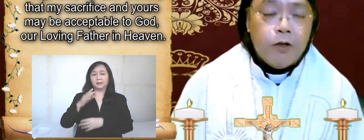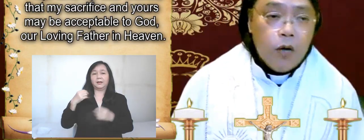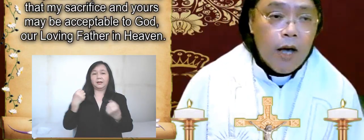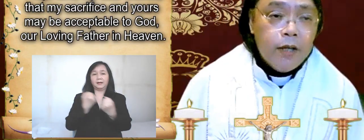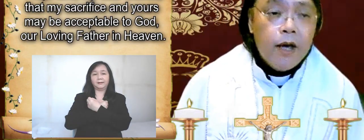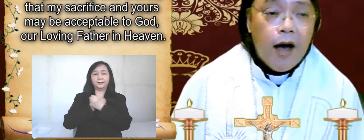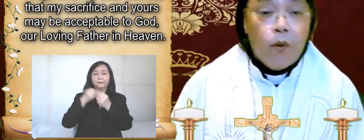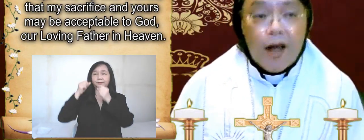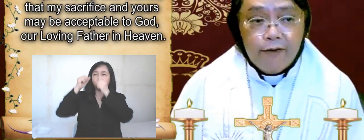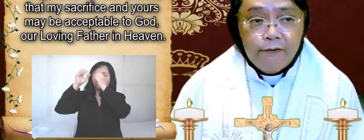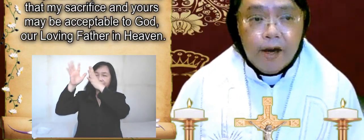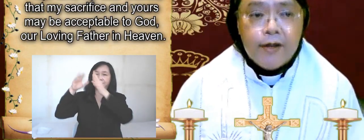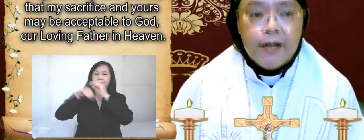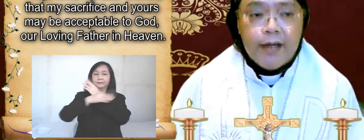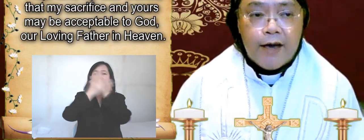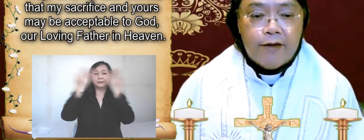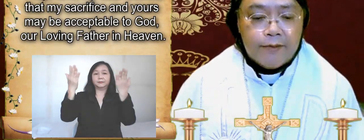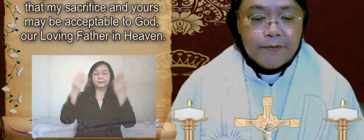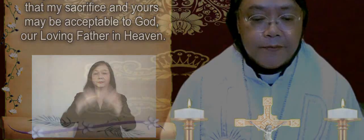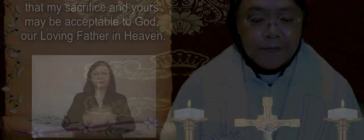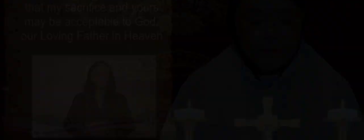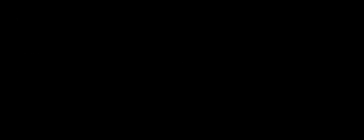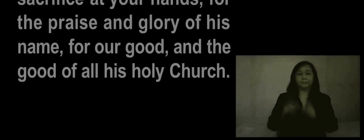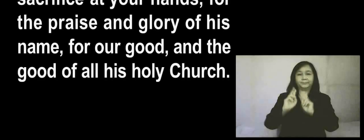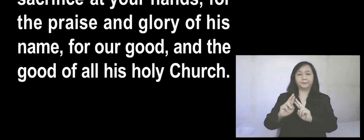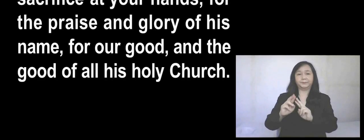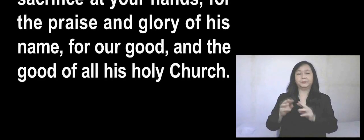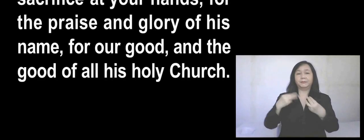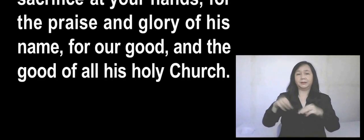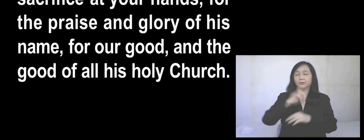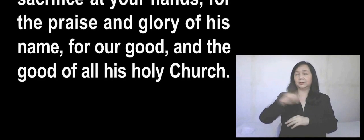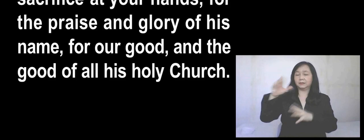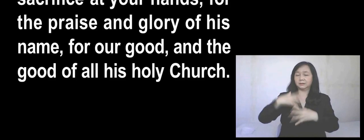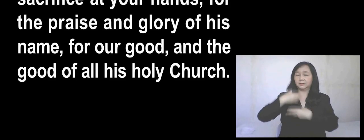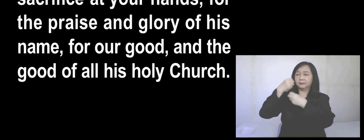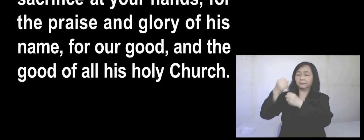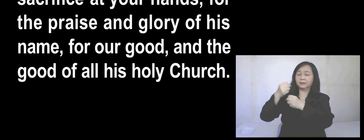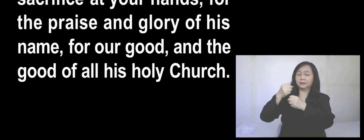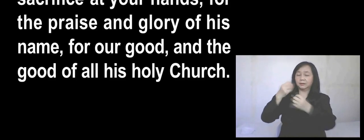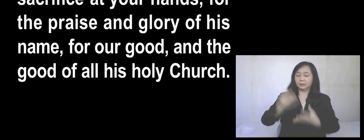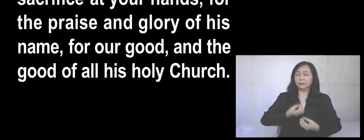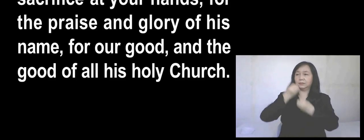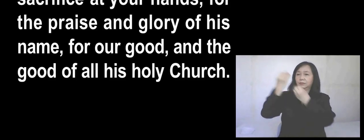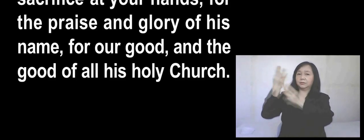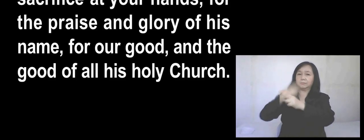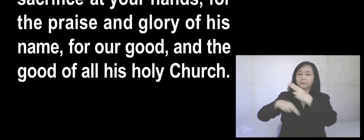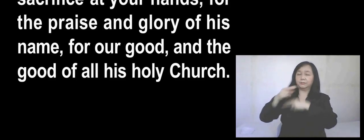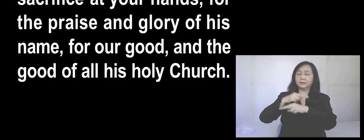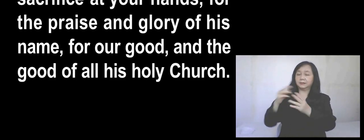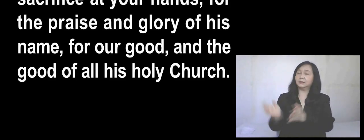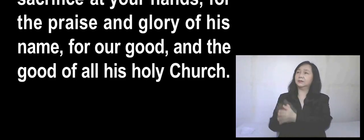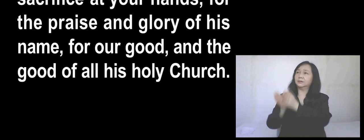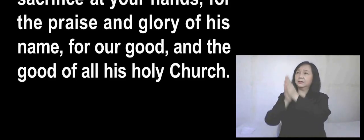acceptable to God, our loving Father in heaven. May the Lord accept the sacrifice at your hands, for the